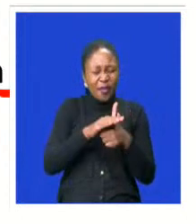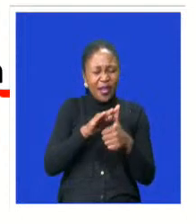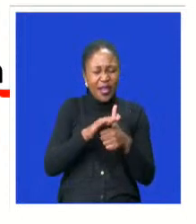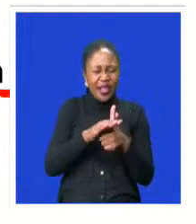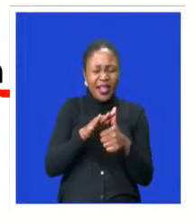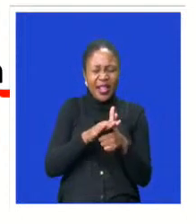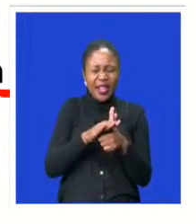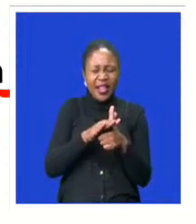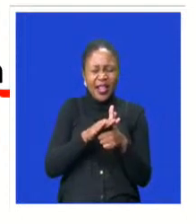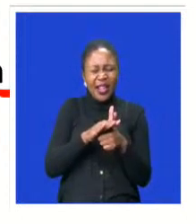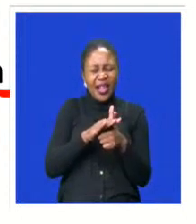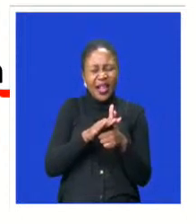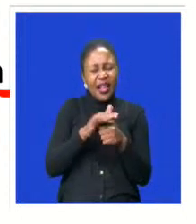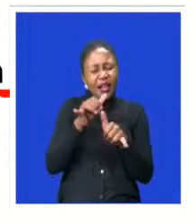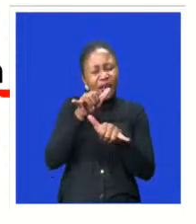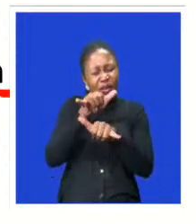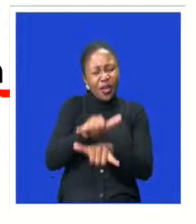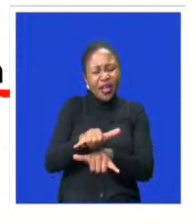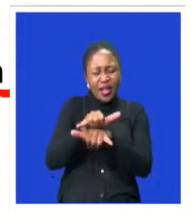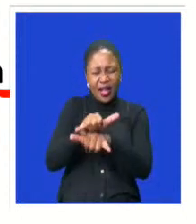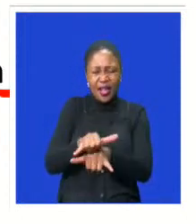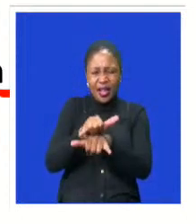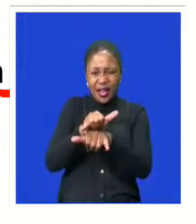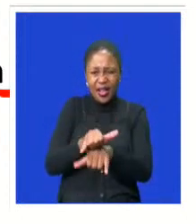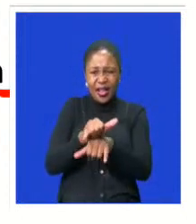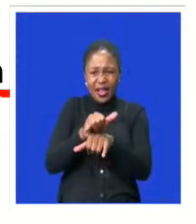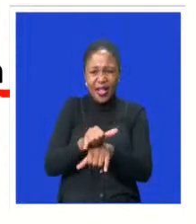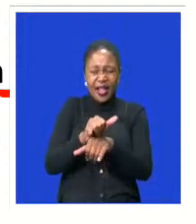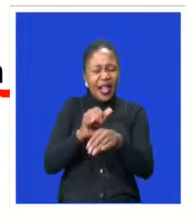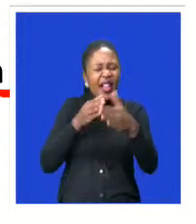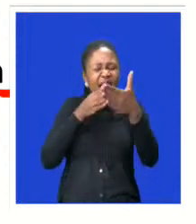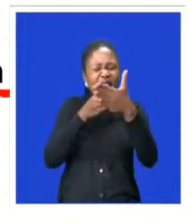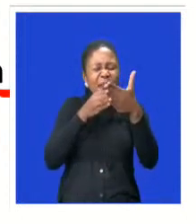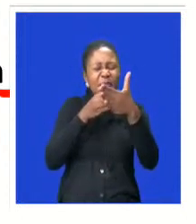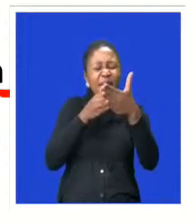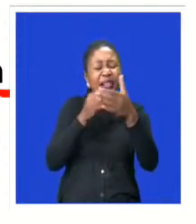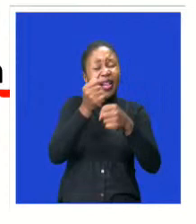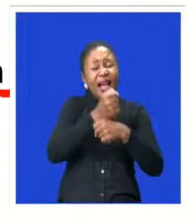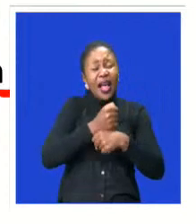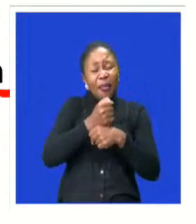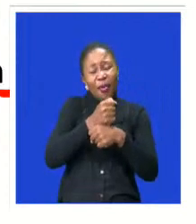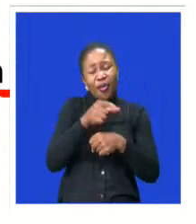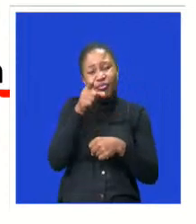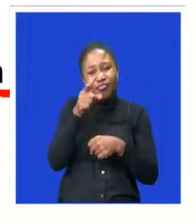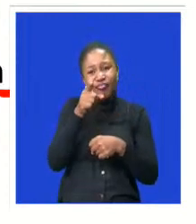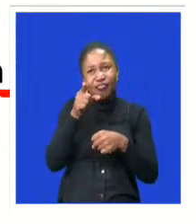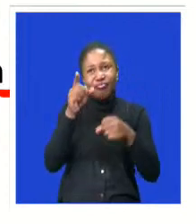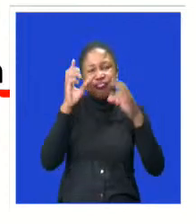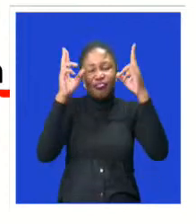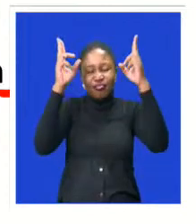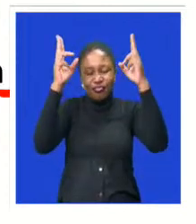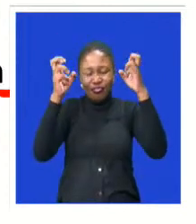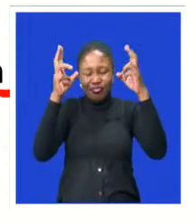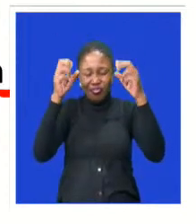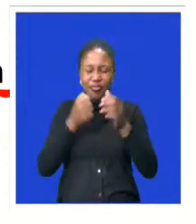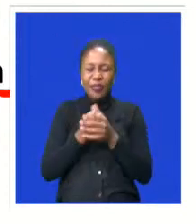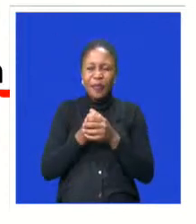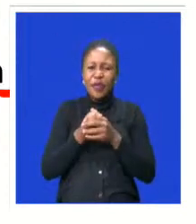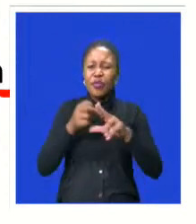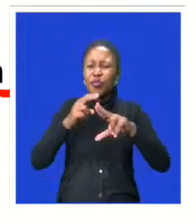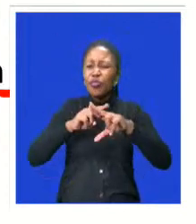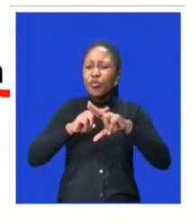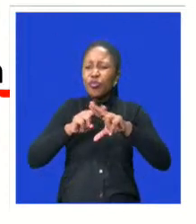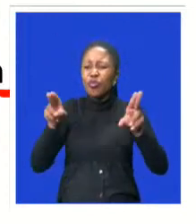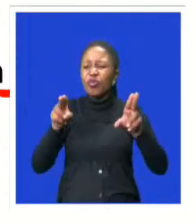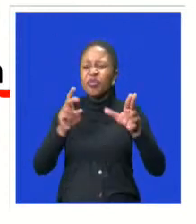something. Avoid talking about something outside of the topic. For example, if you are given